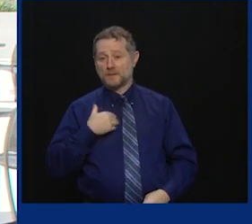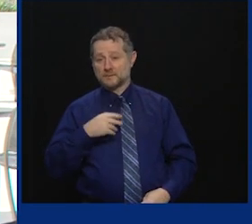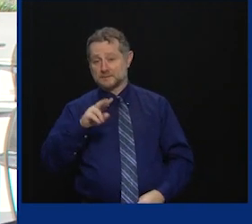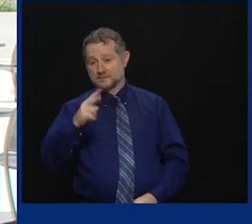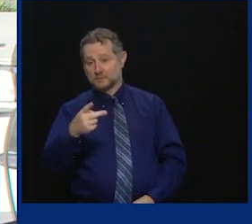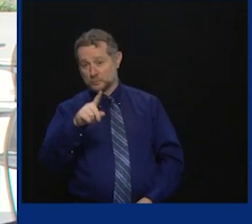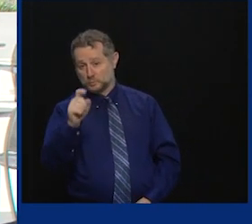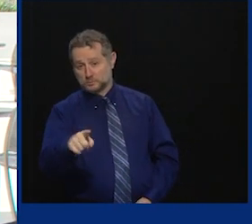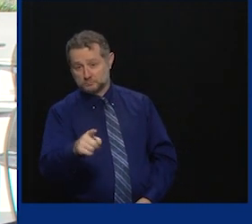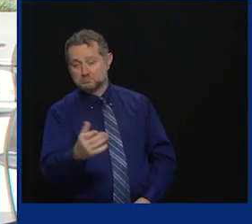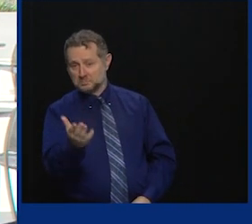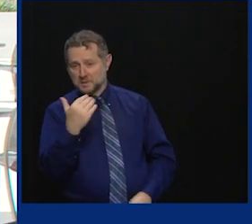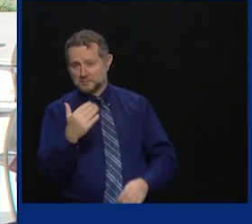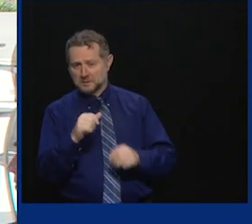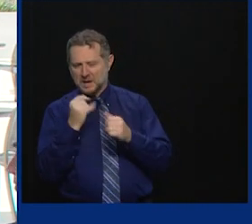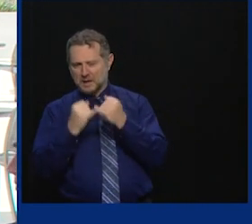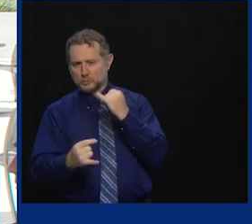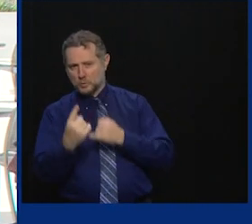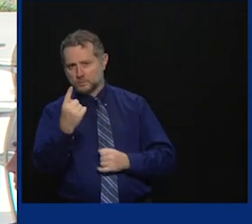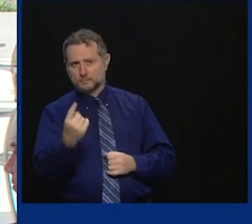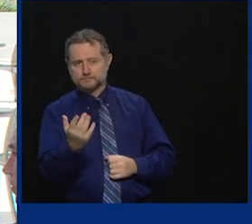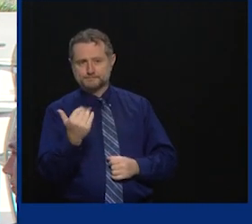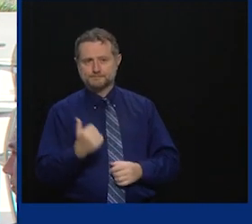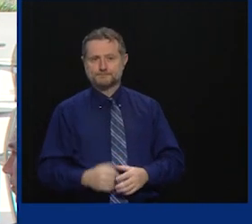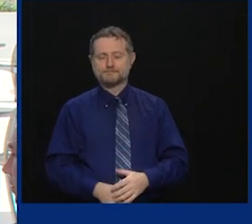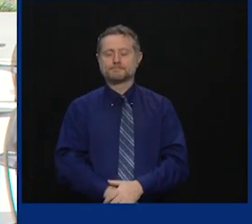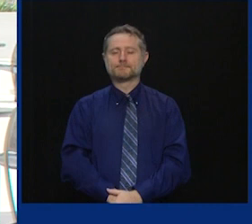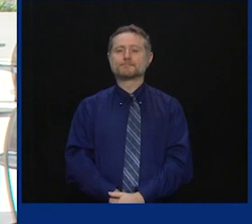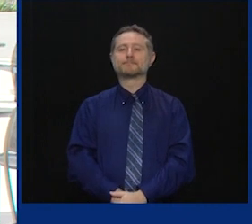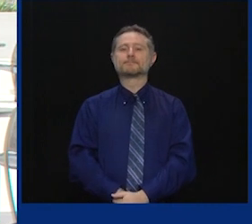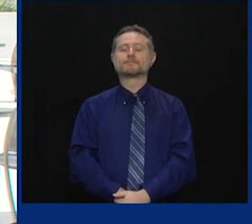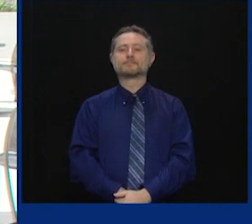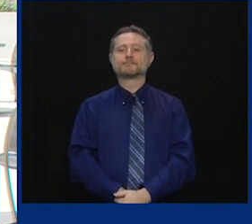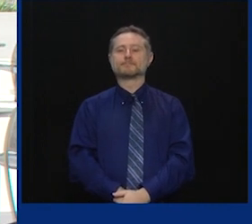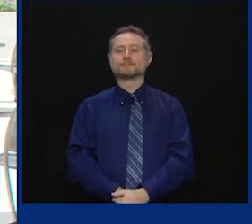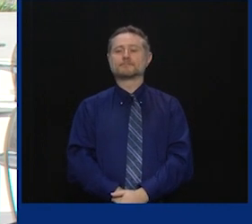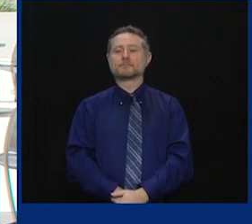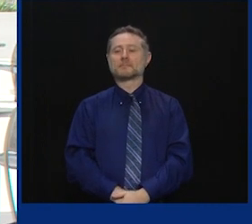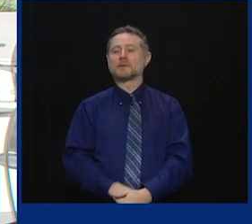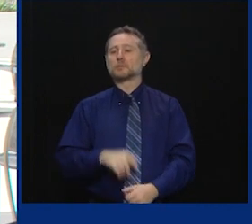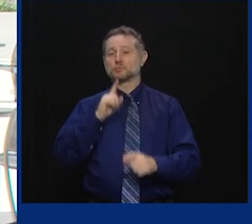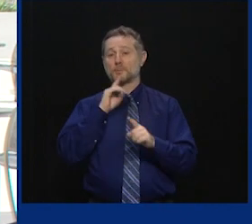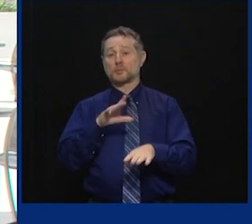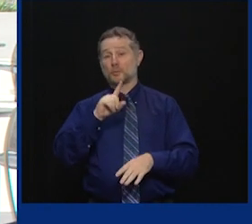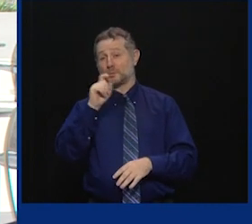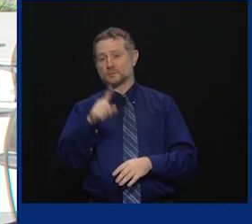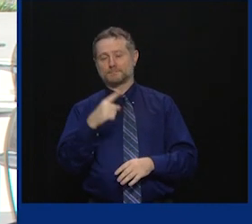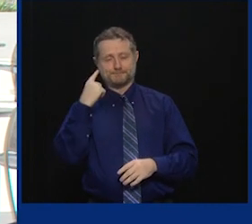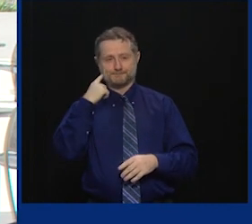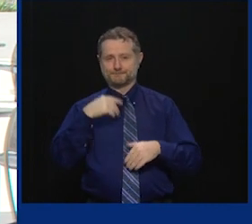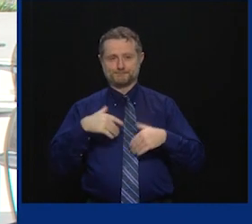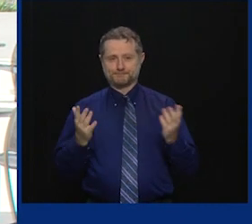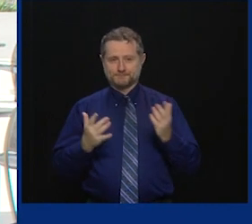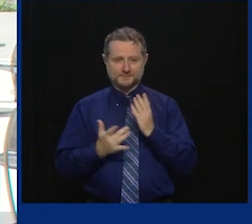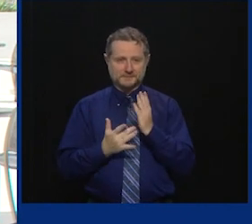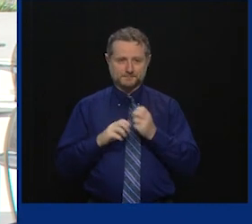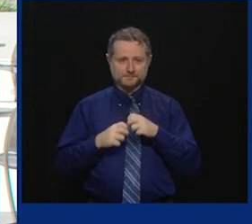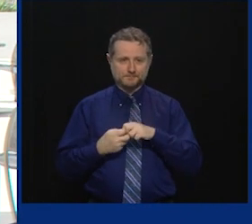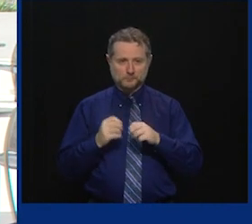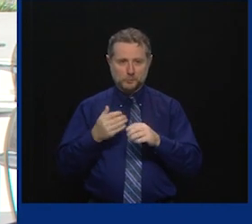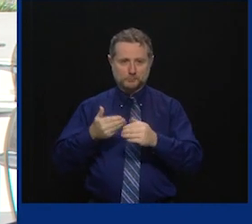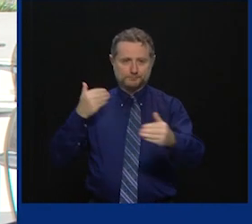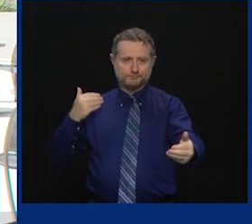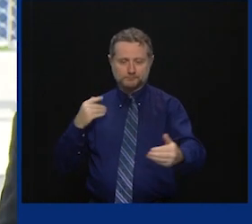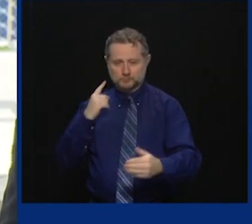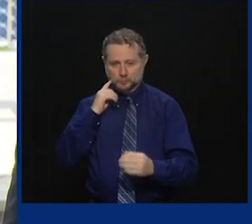one. Do you have an update in terms of what your administration is doing to help undocumented victims of